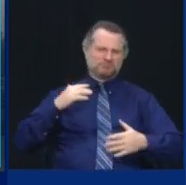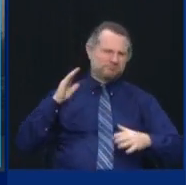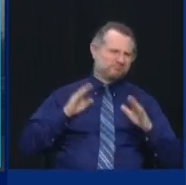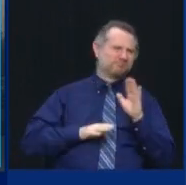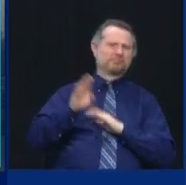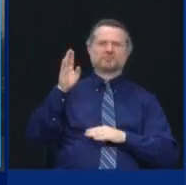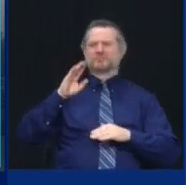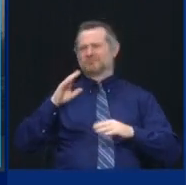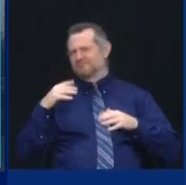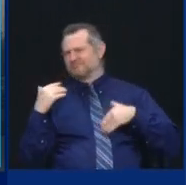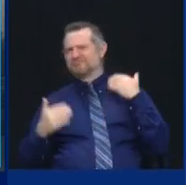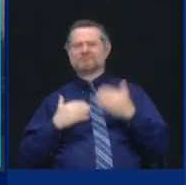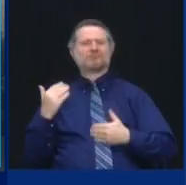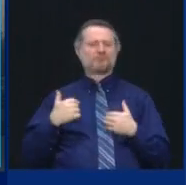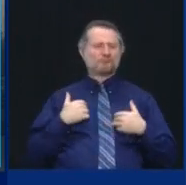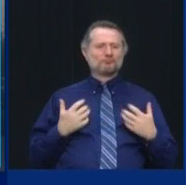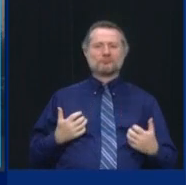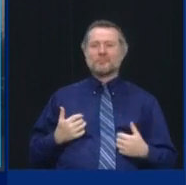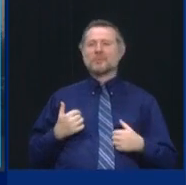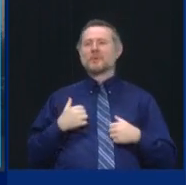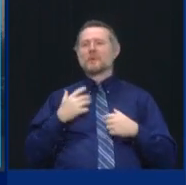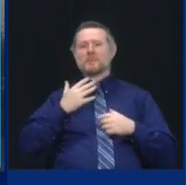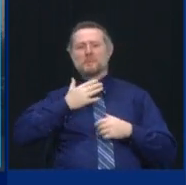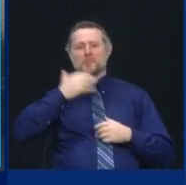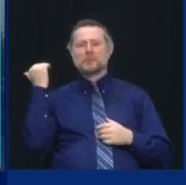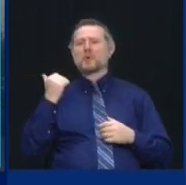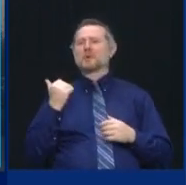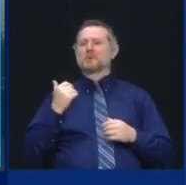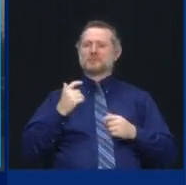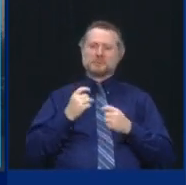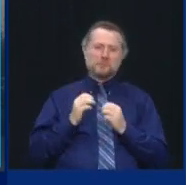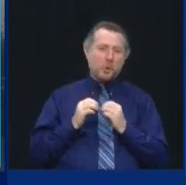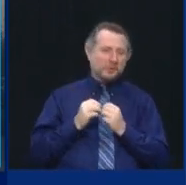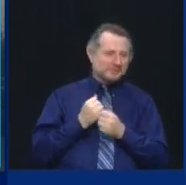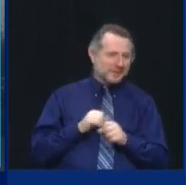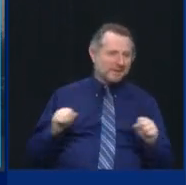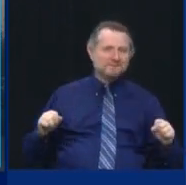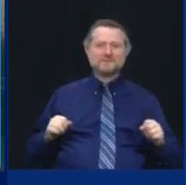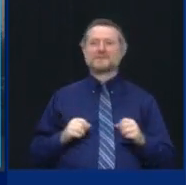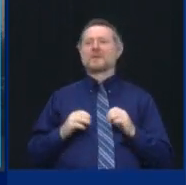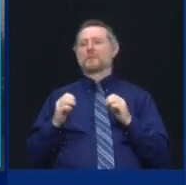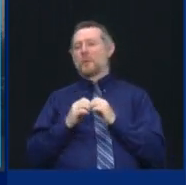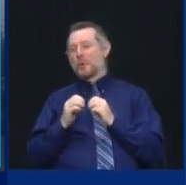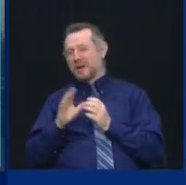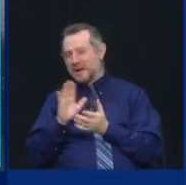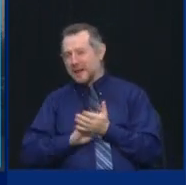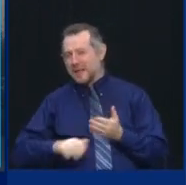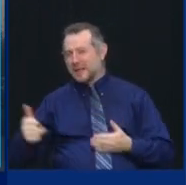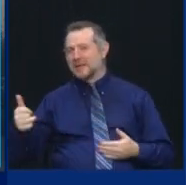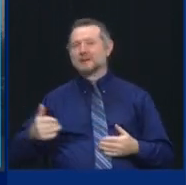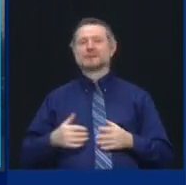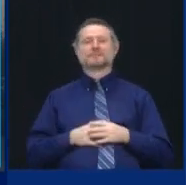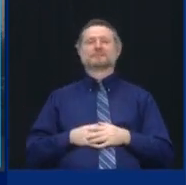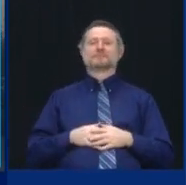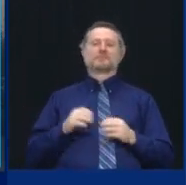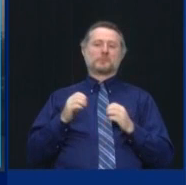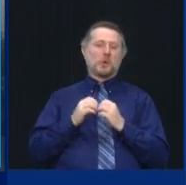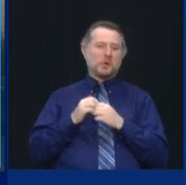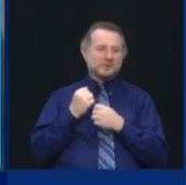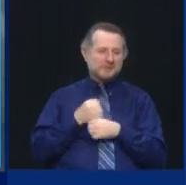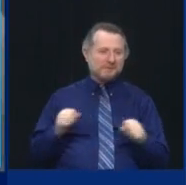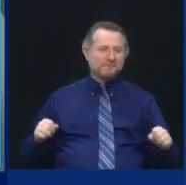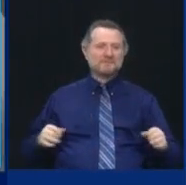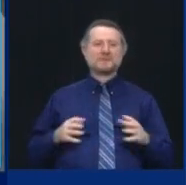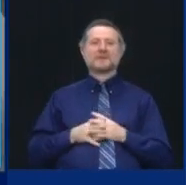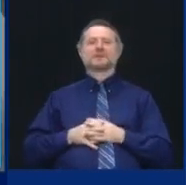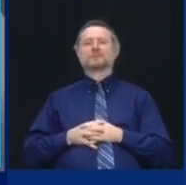Let's build a New York that is bigger and bolder and safer and sweeter and cleaner and safer and